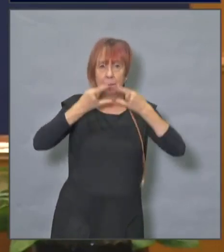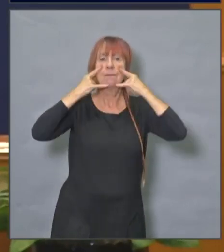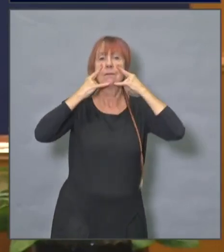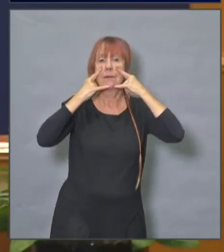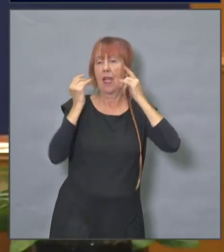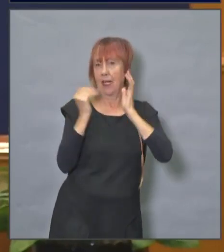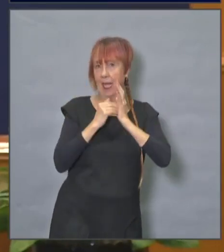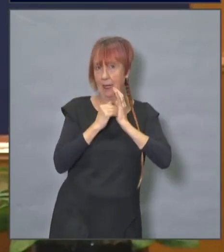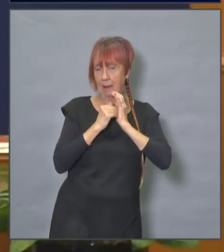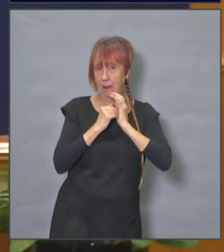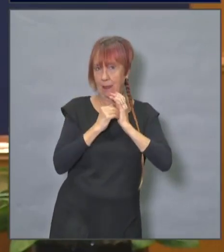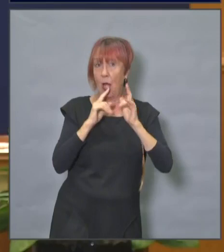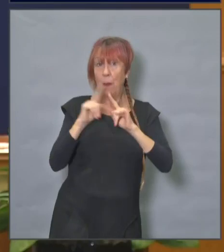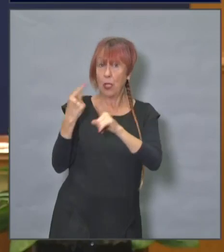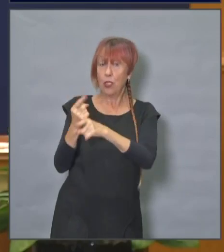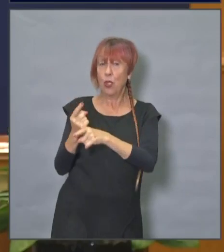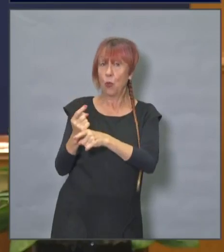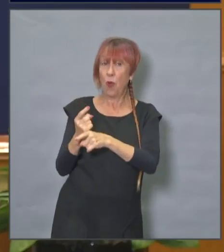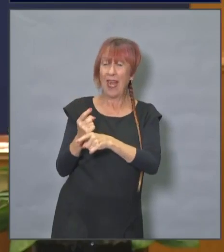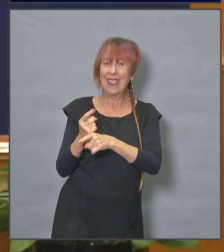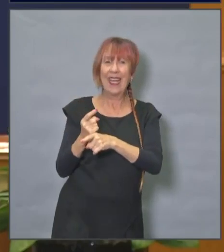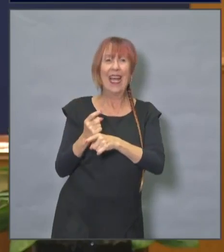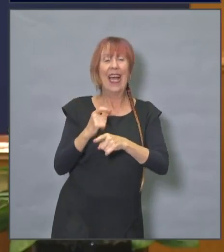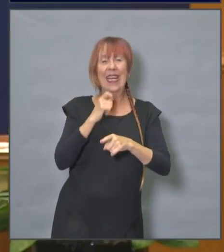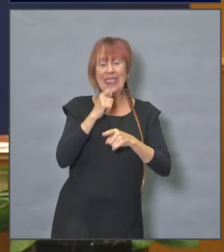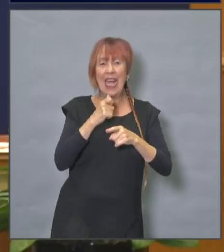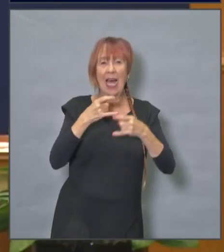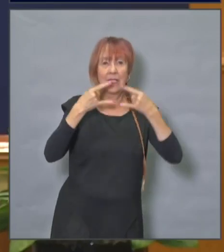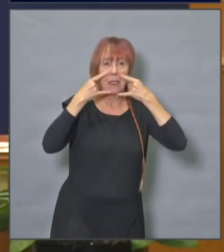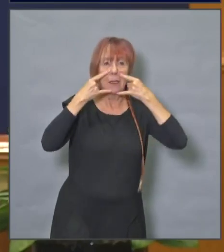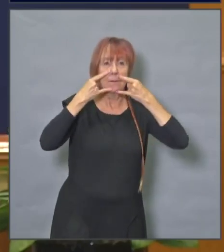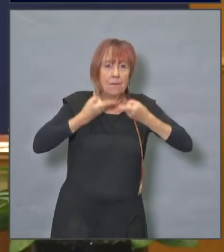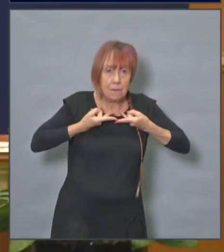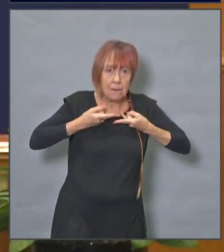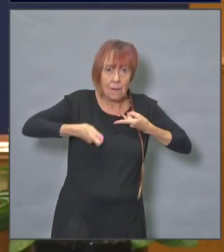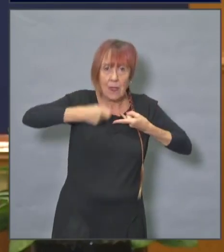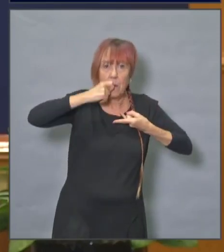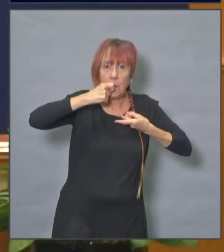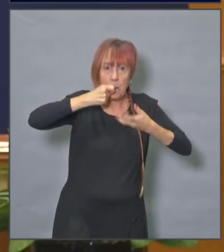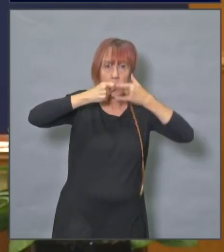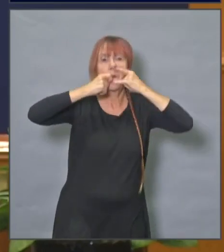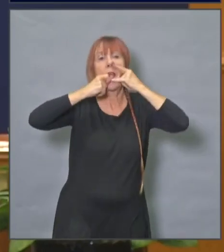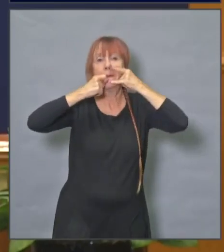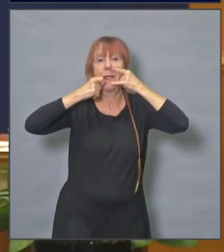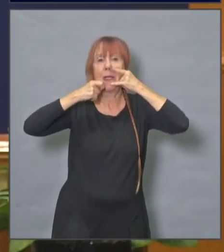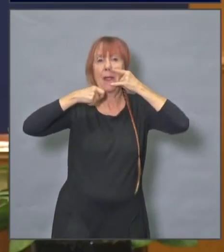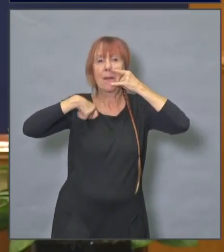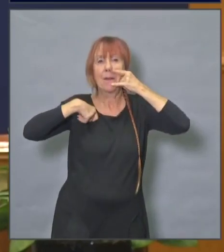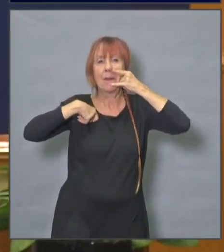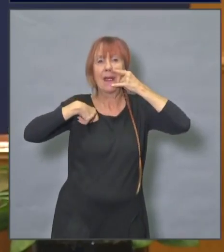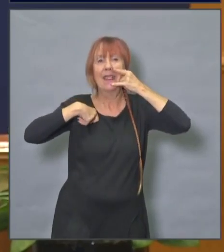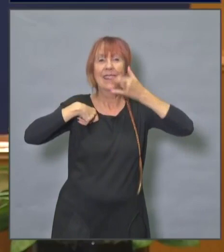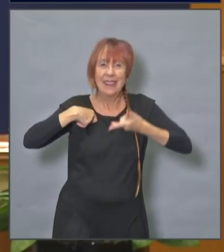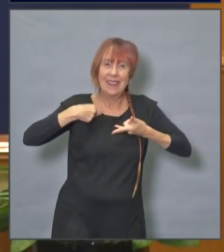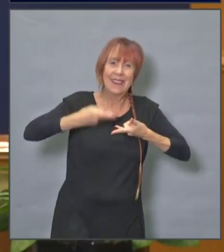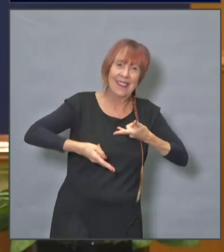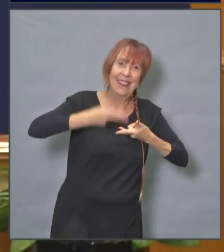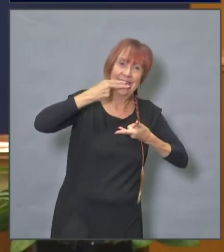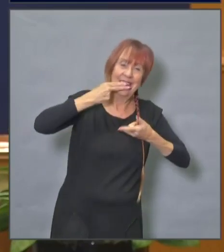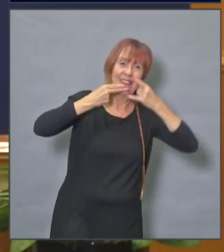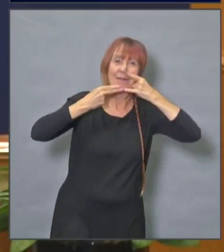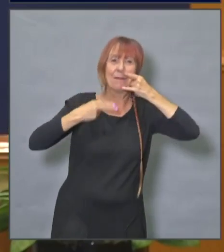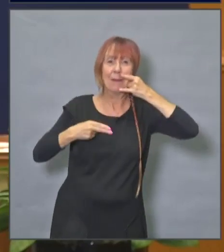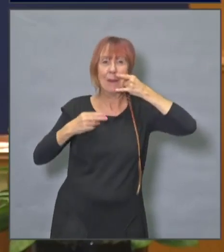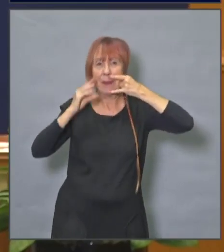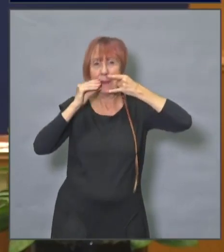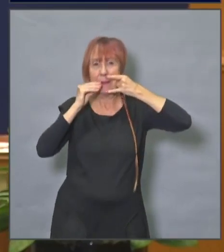back on. But you're absolutely right. It's not, take a bite, put your mask on while you chew. That's not what we've asked at all. That's one of the reasons